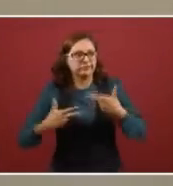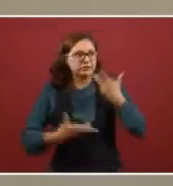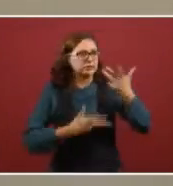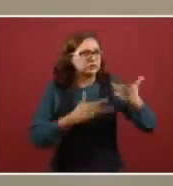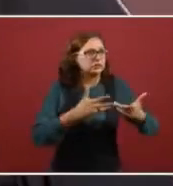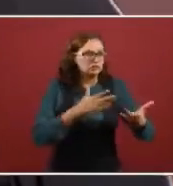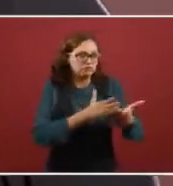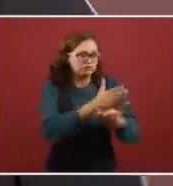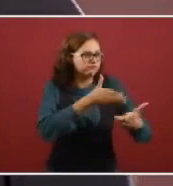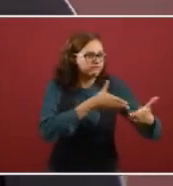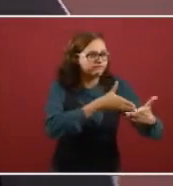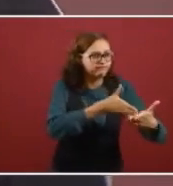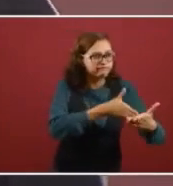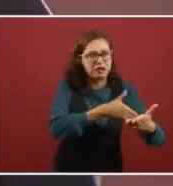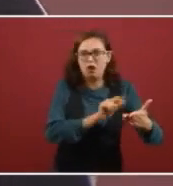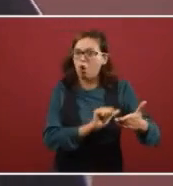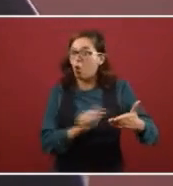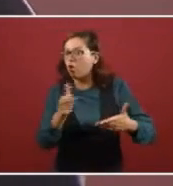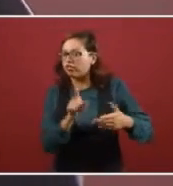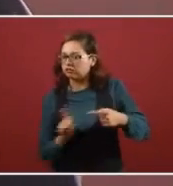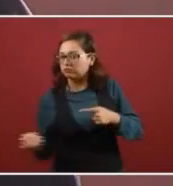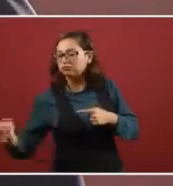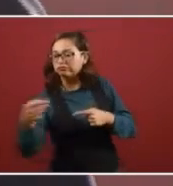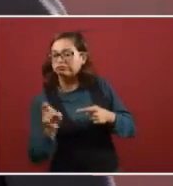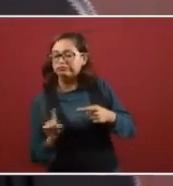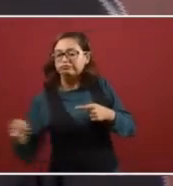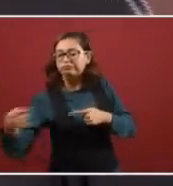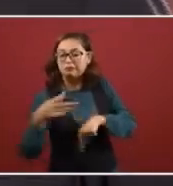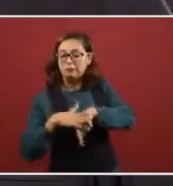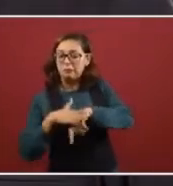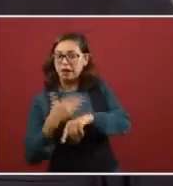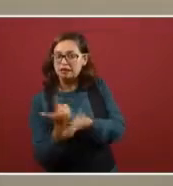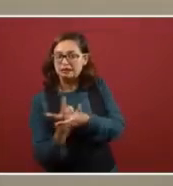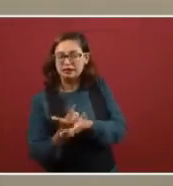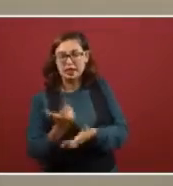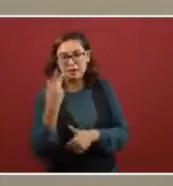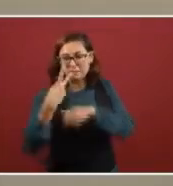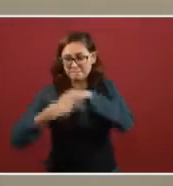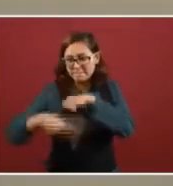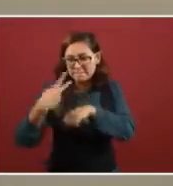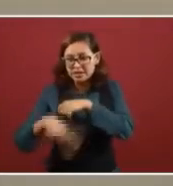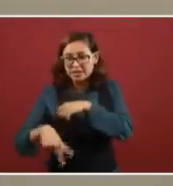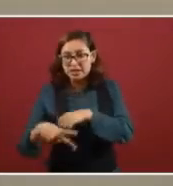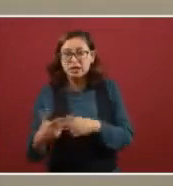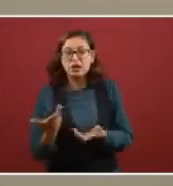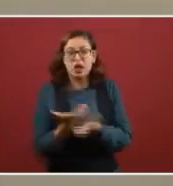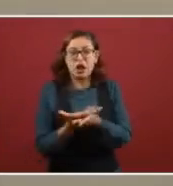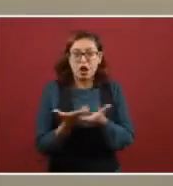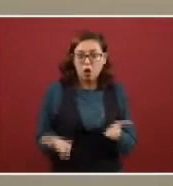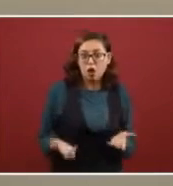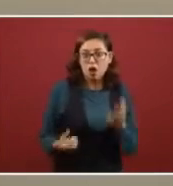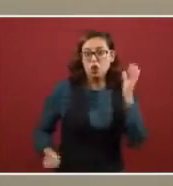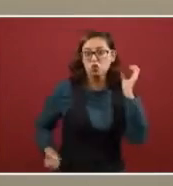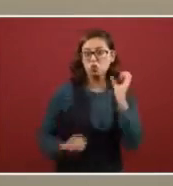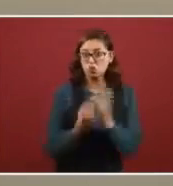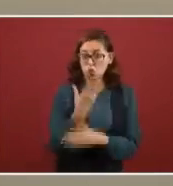So he's saying that he believes that the migratory politics are